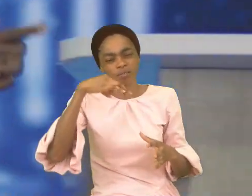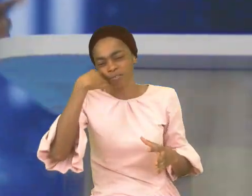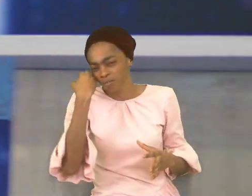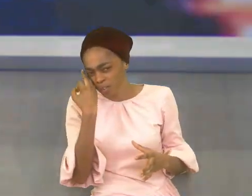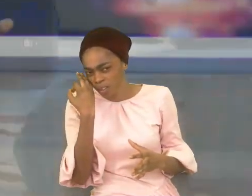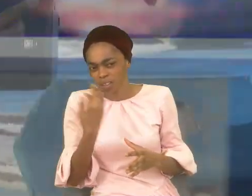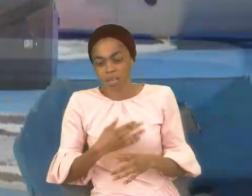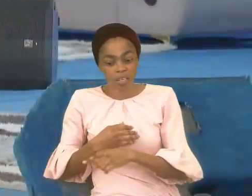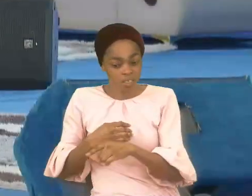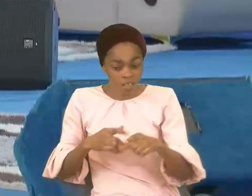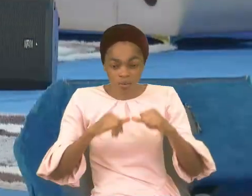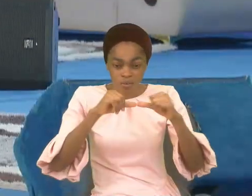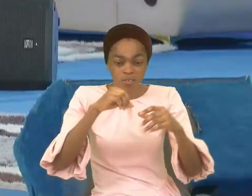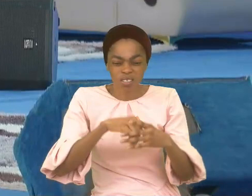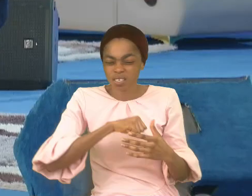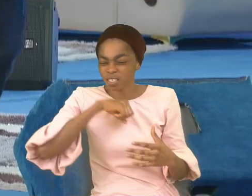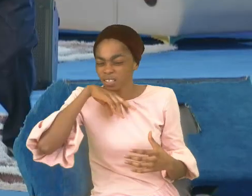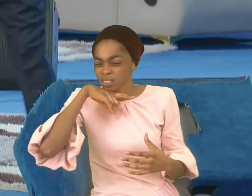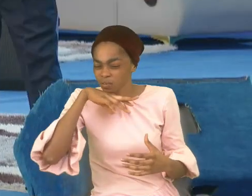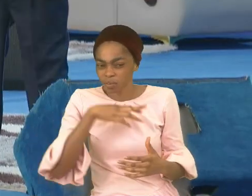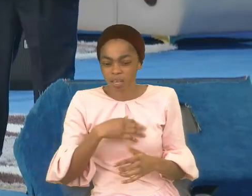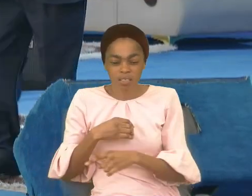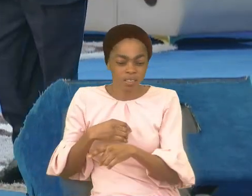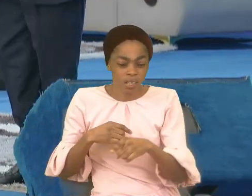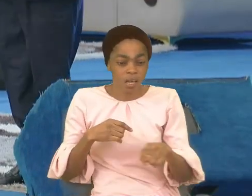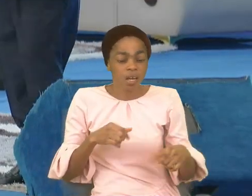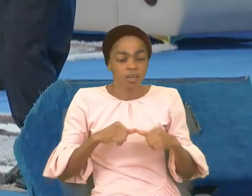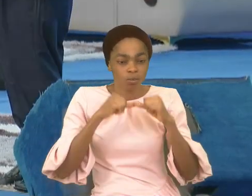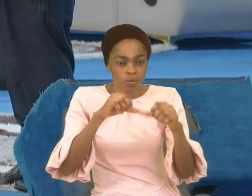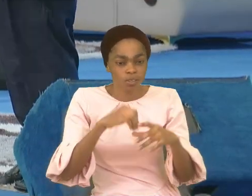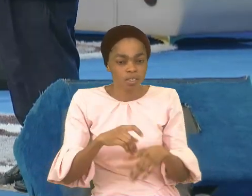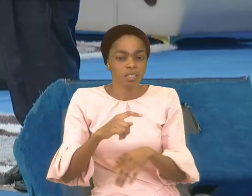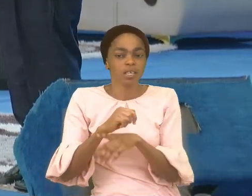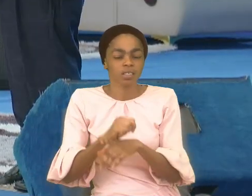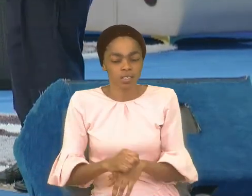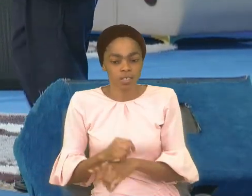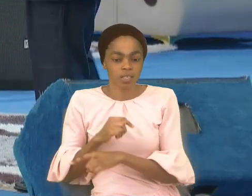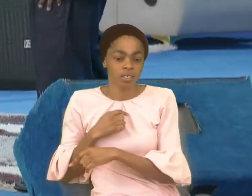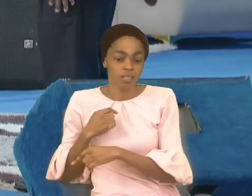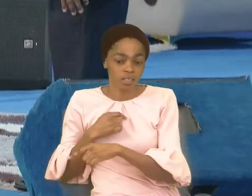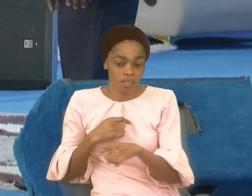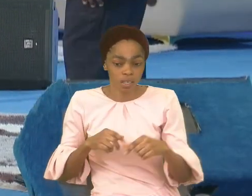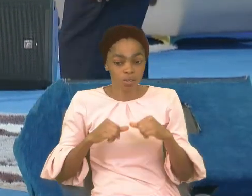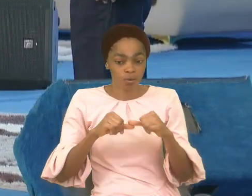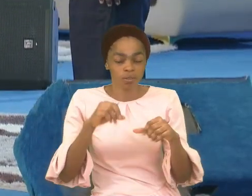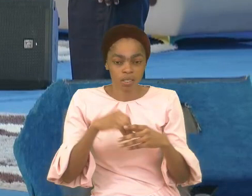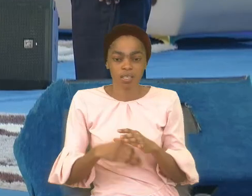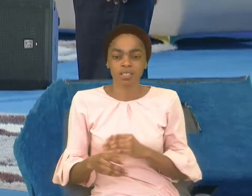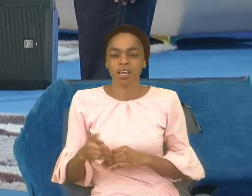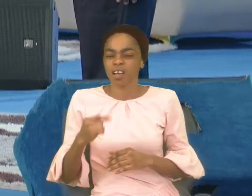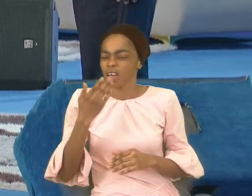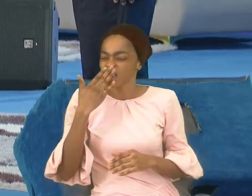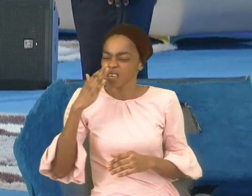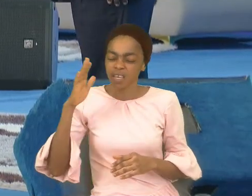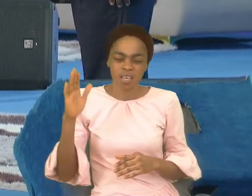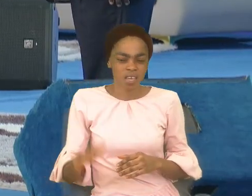tradition, they continue in their evil, sinful, depraved character. They say, unto this